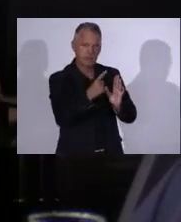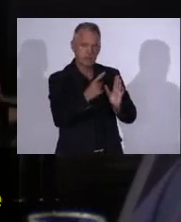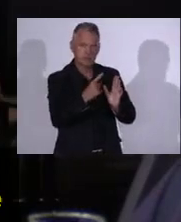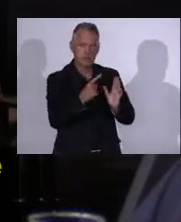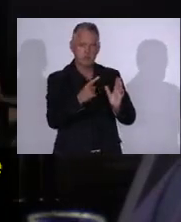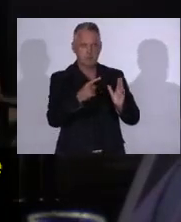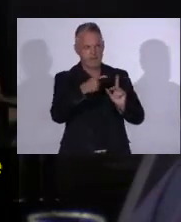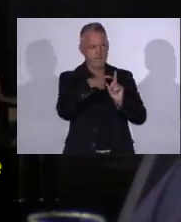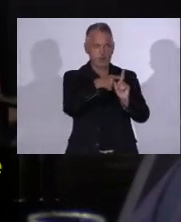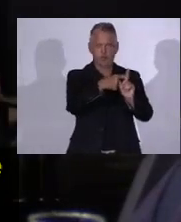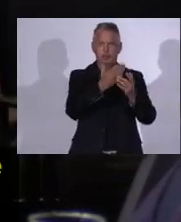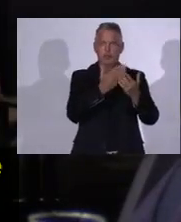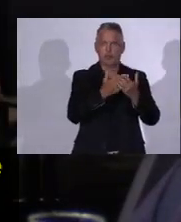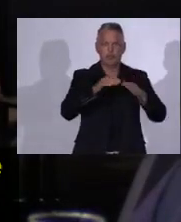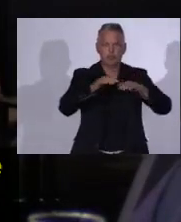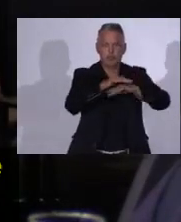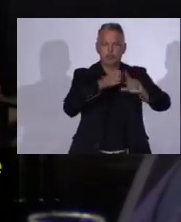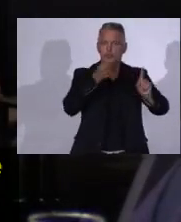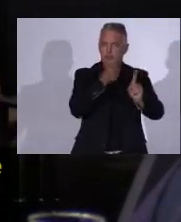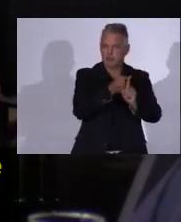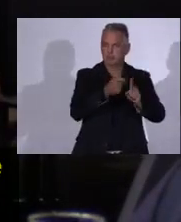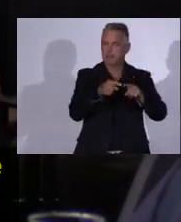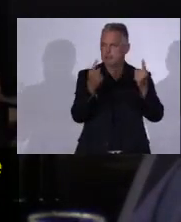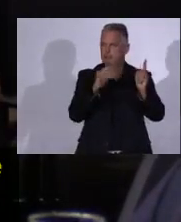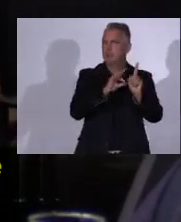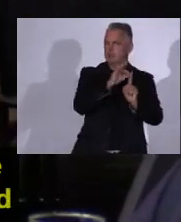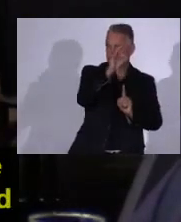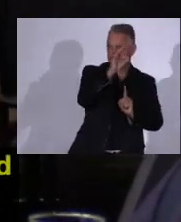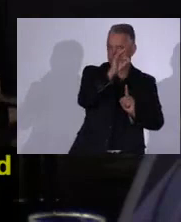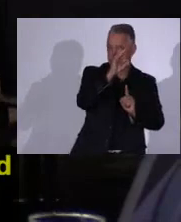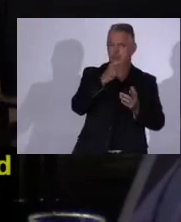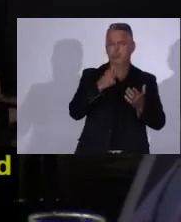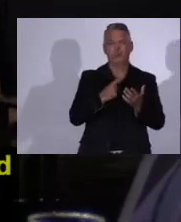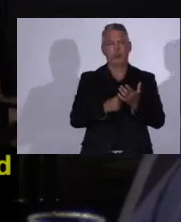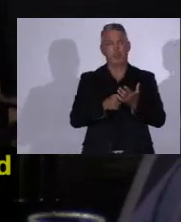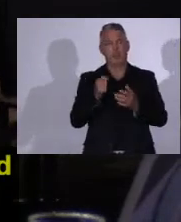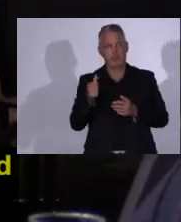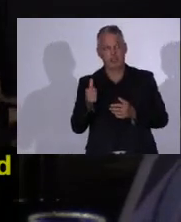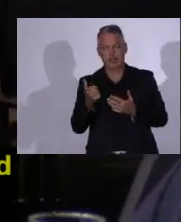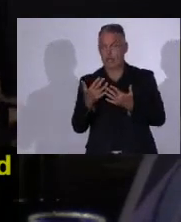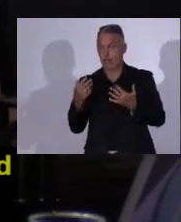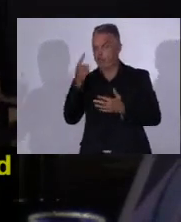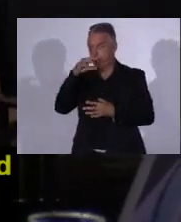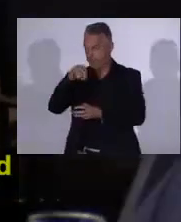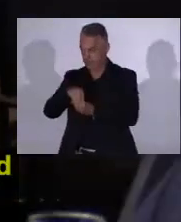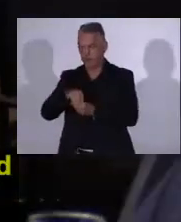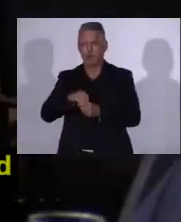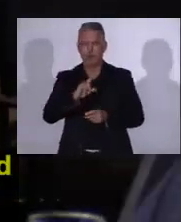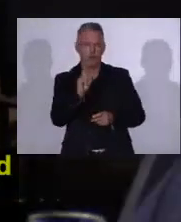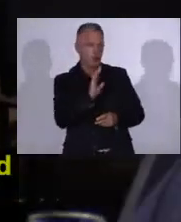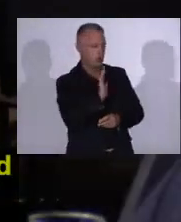and the differences that it would make, and I guess more so than the number of people that participate, what are your plans